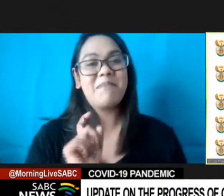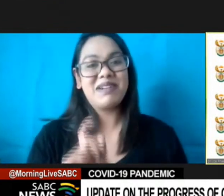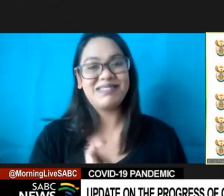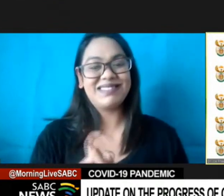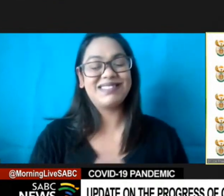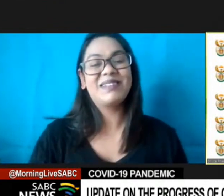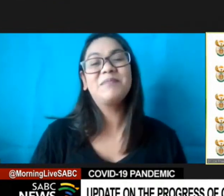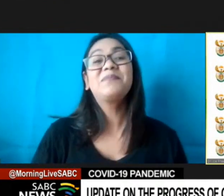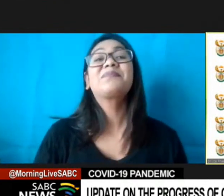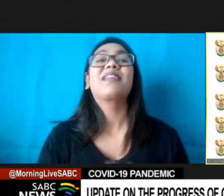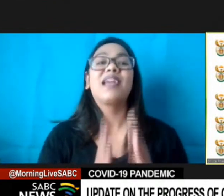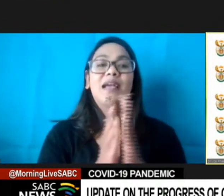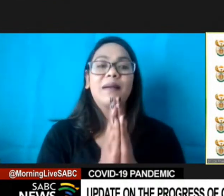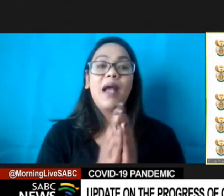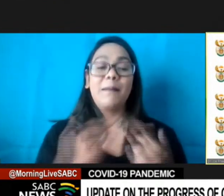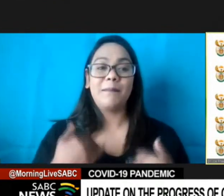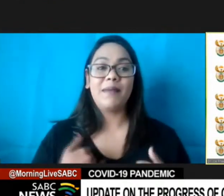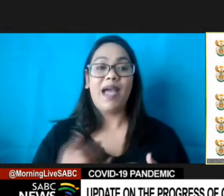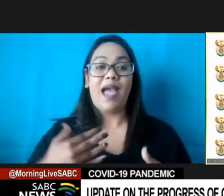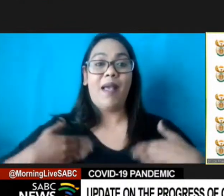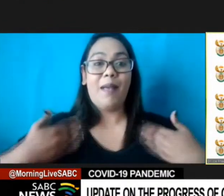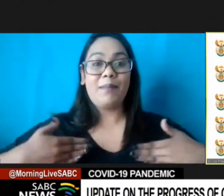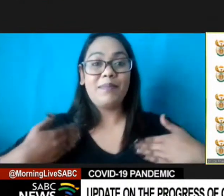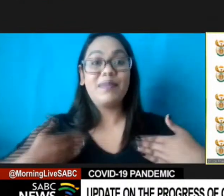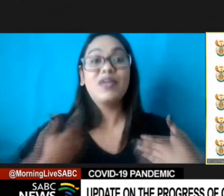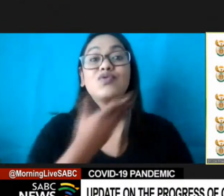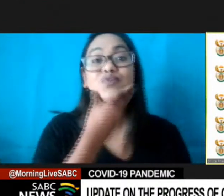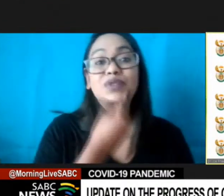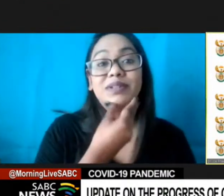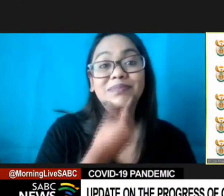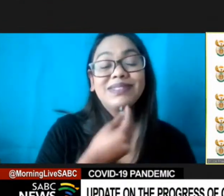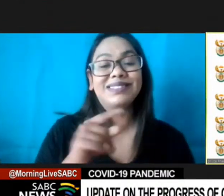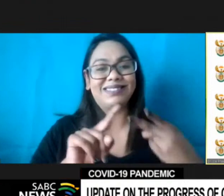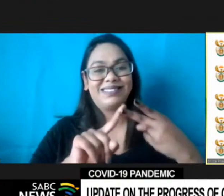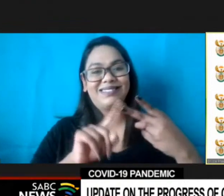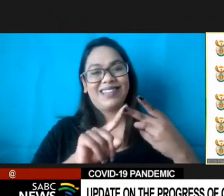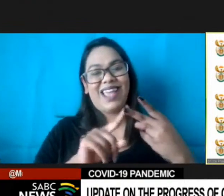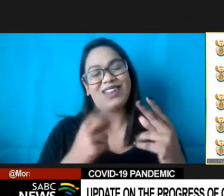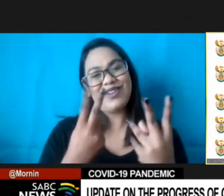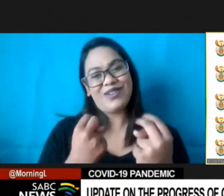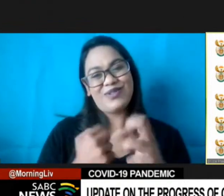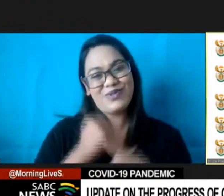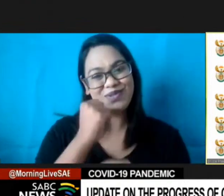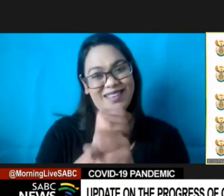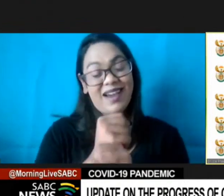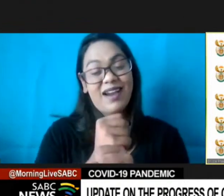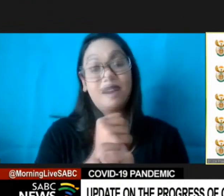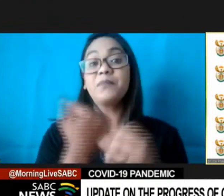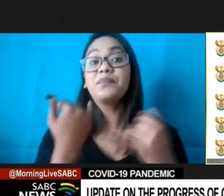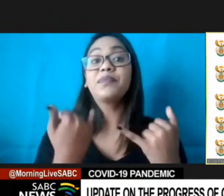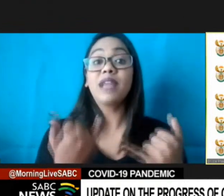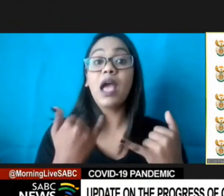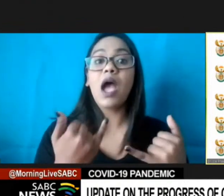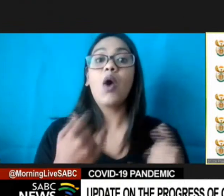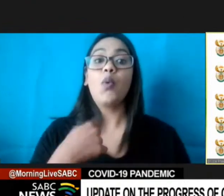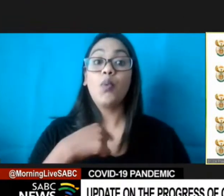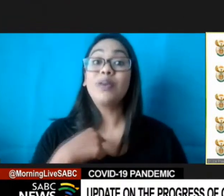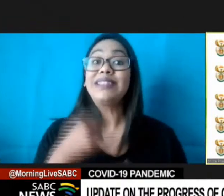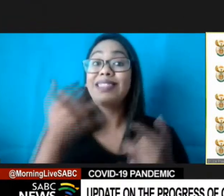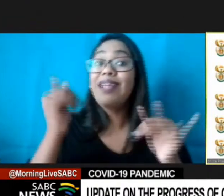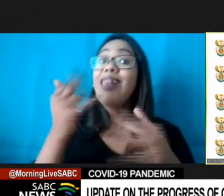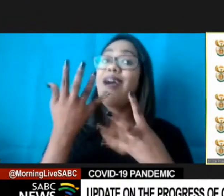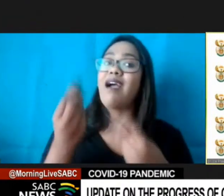Year. But as we go towards that in the next few days, we still have this obstacle to overcome the fourth wave. And we believe